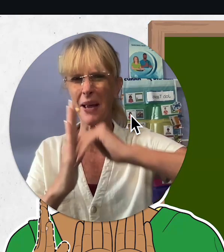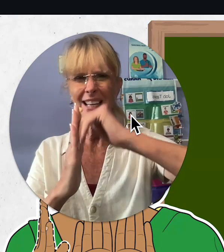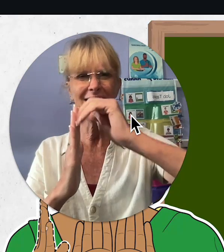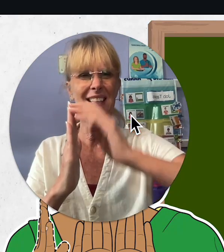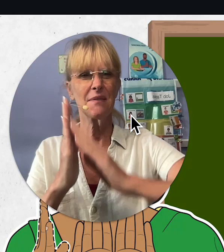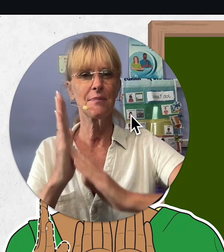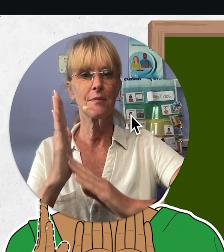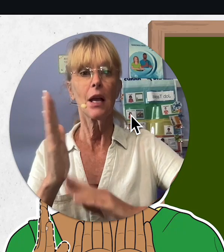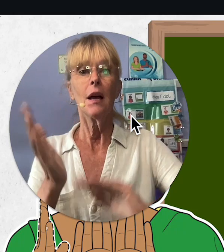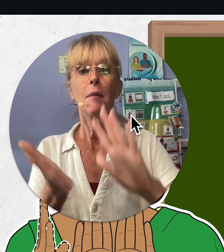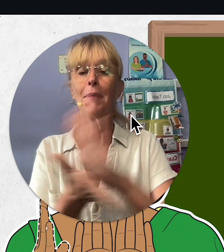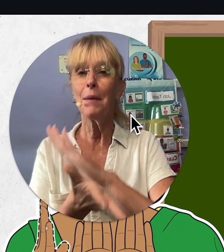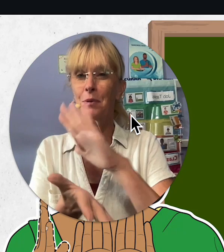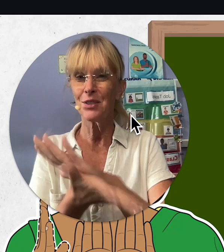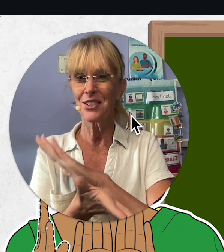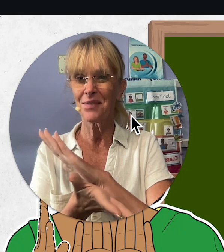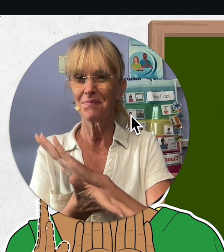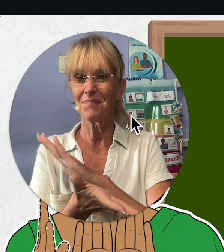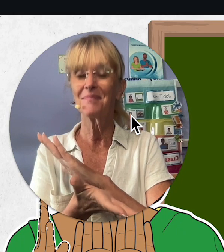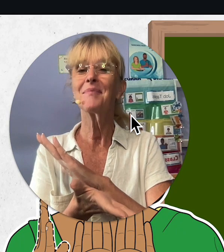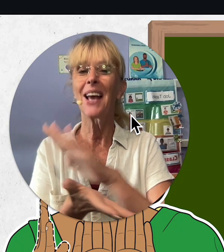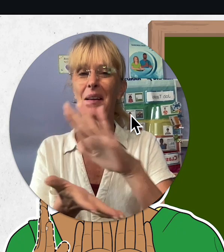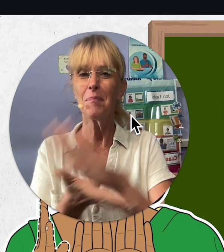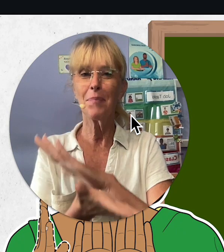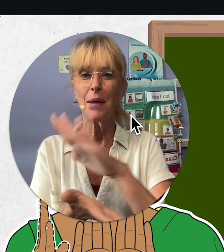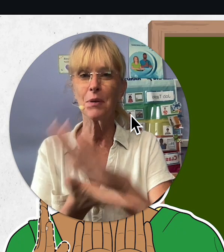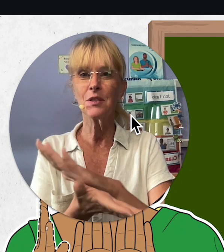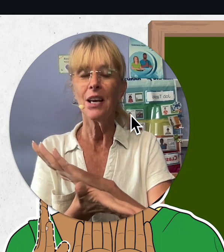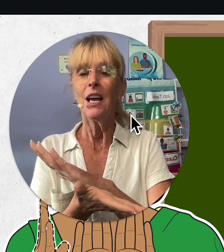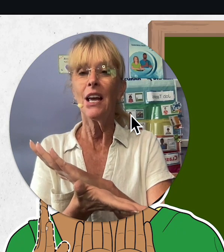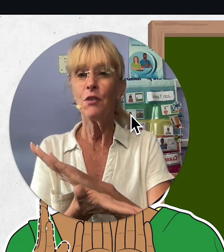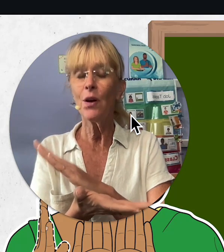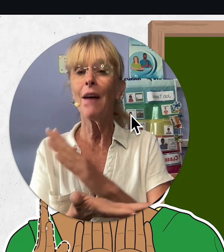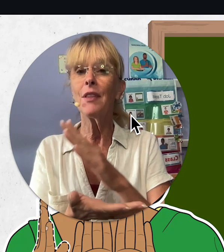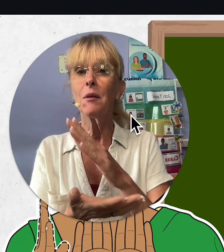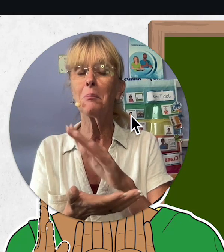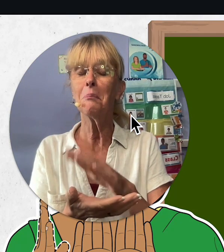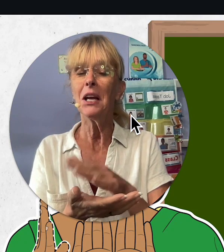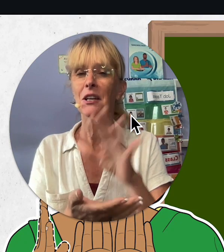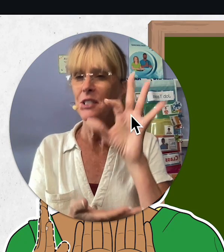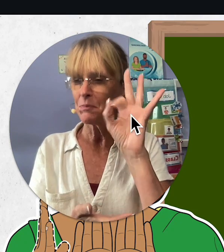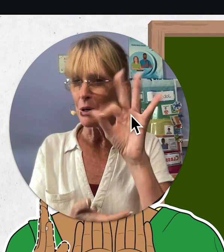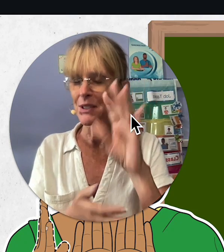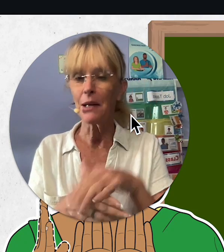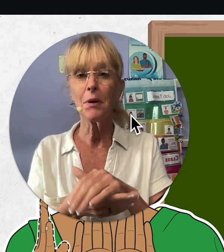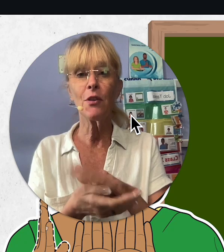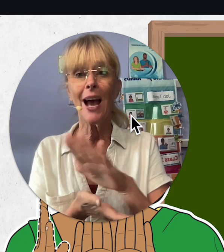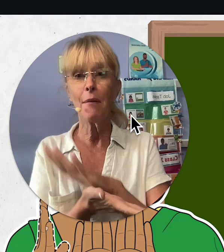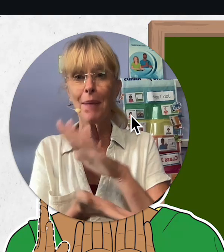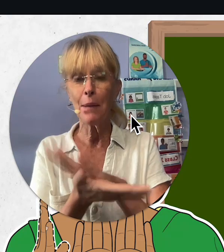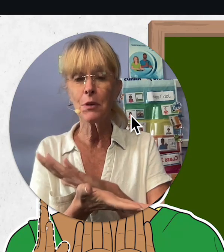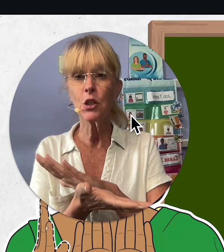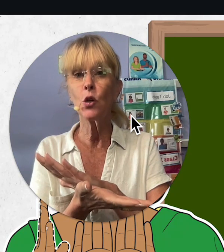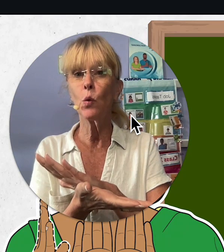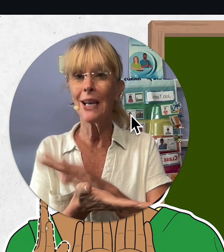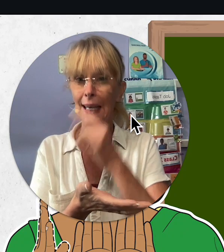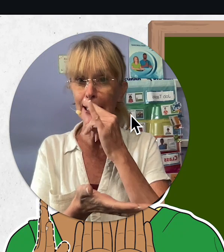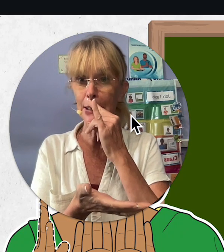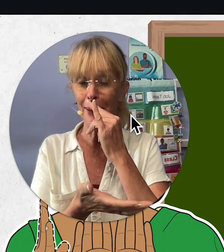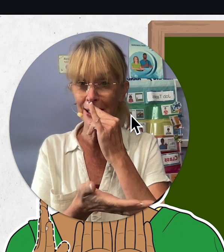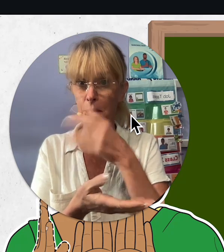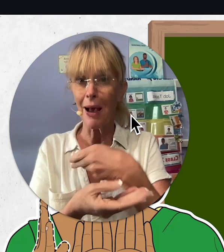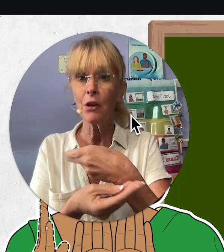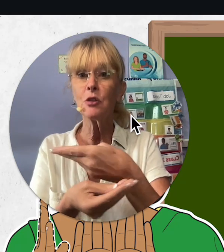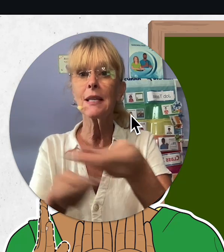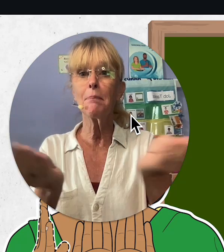like you're painting. Papers. Okay? Papers. If you have them, here's a pro tip. If you have papers and you want a kid